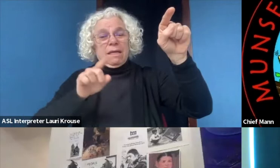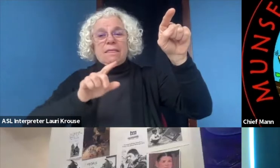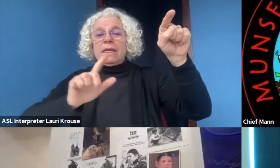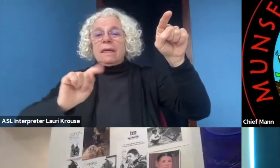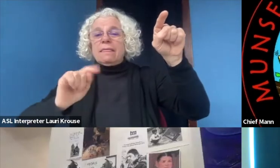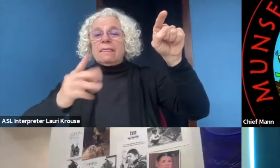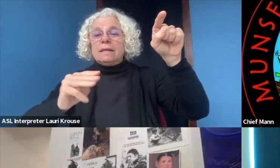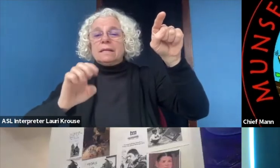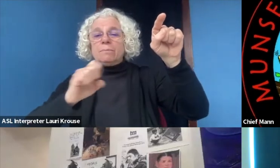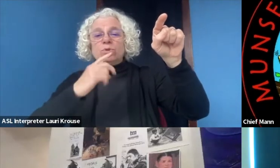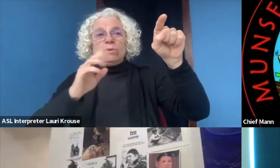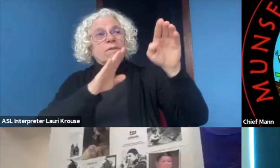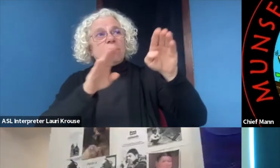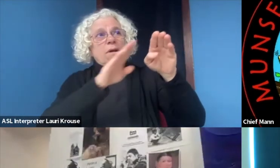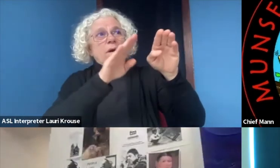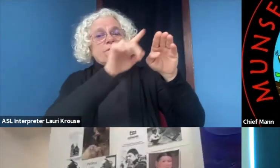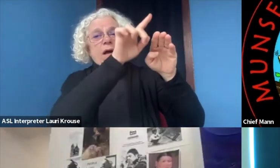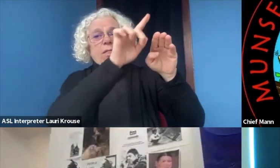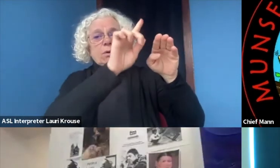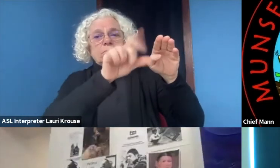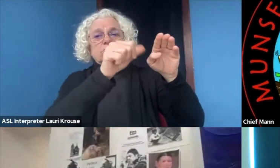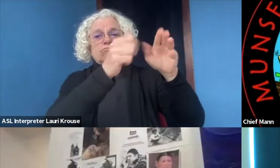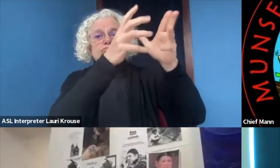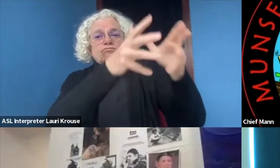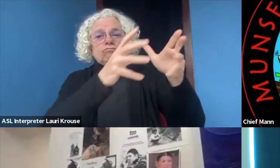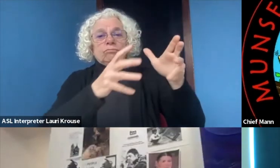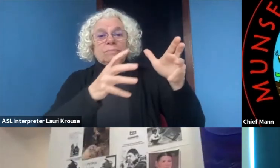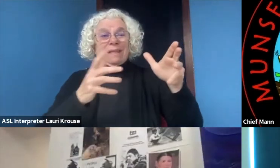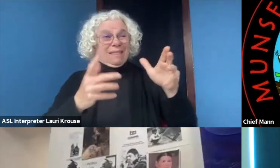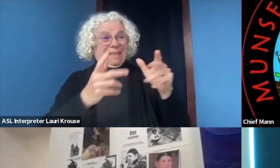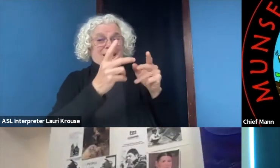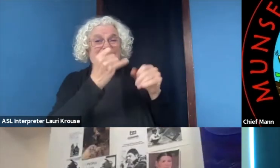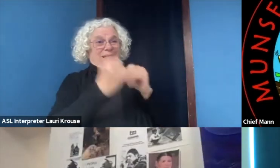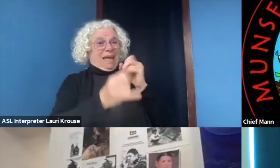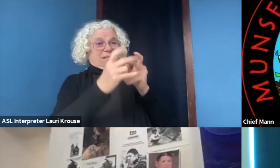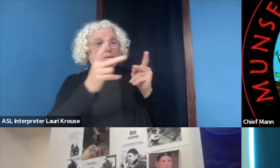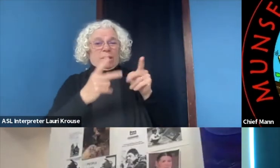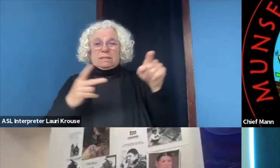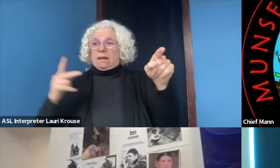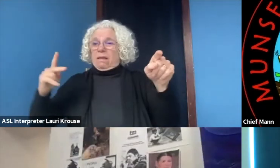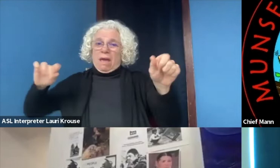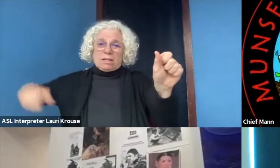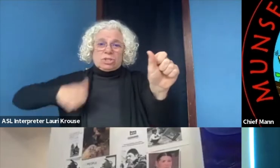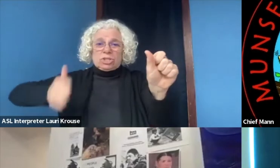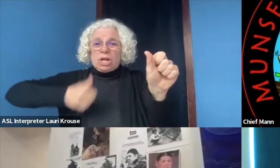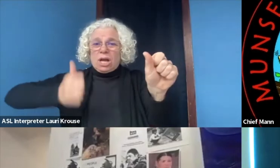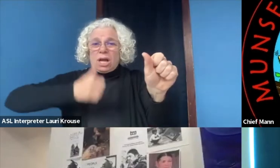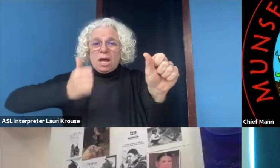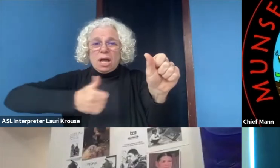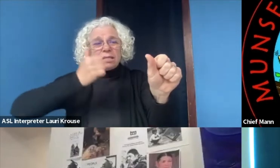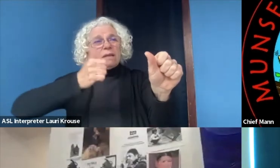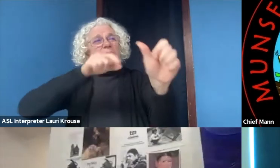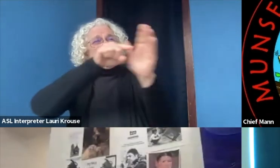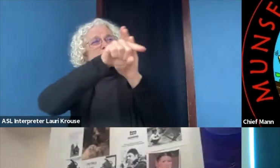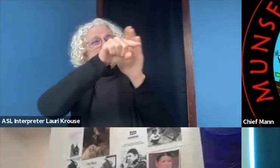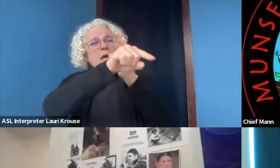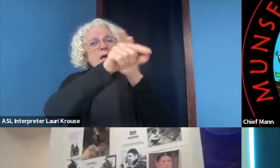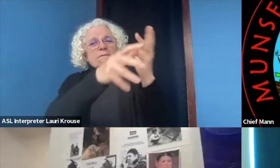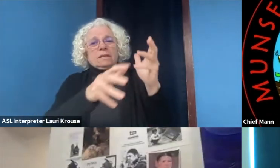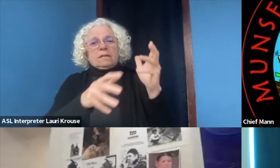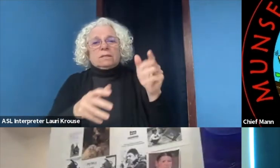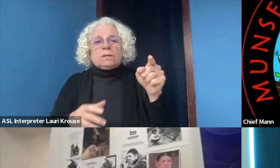settled. And that was our final massacre. We were massacred there because we had left and we had brought with